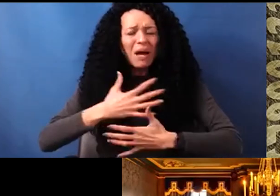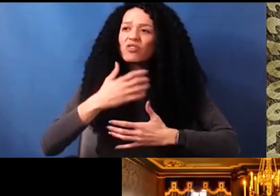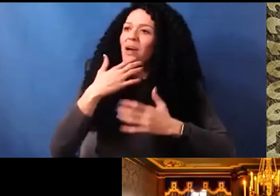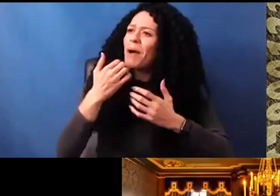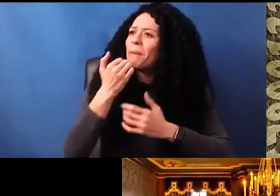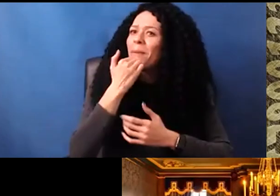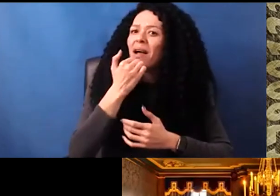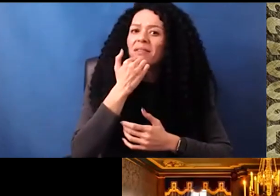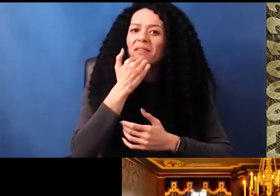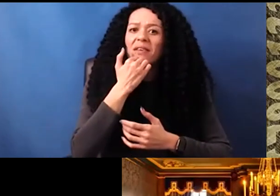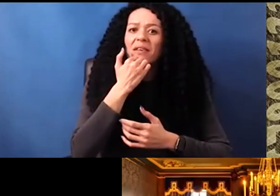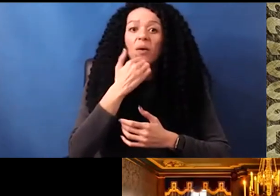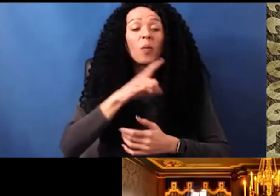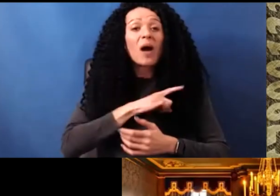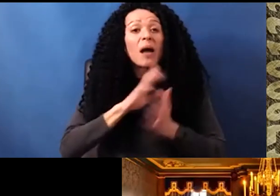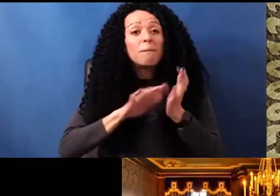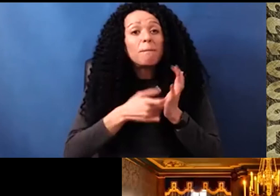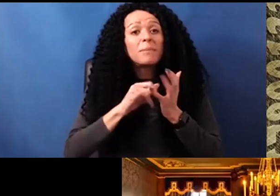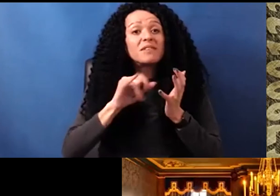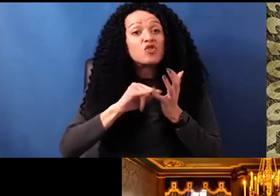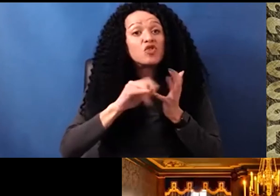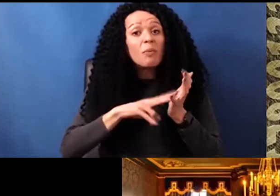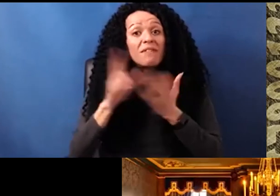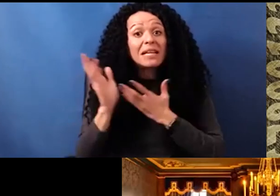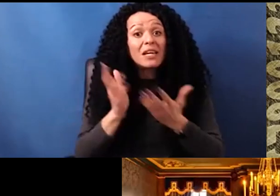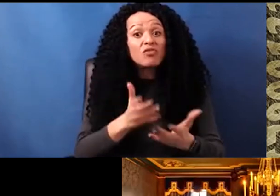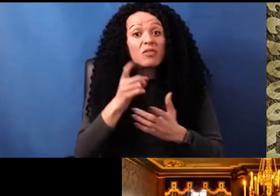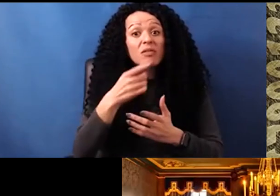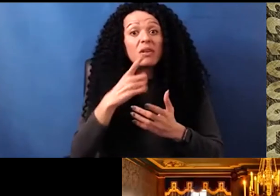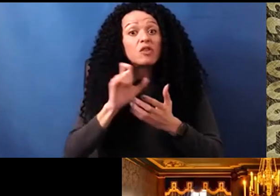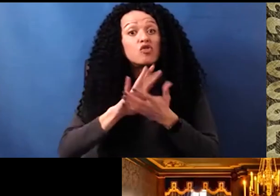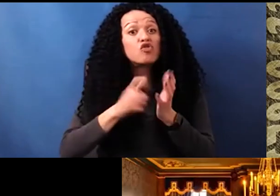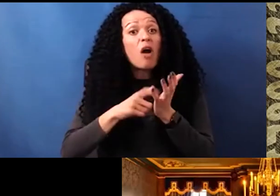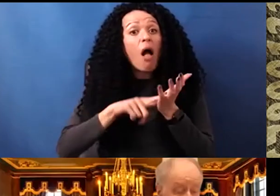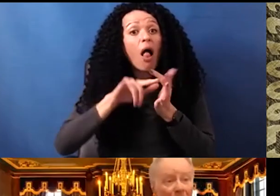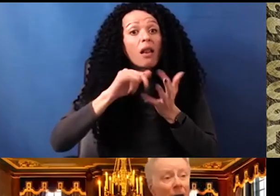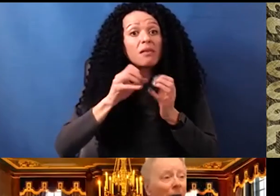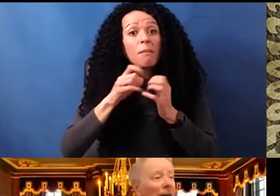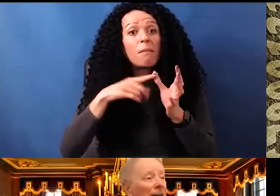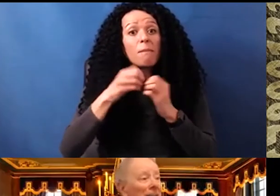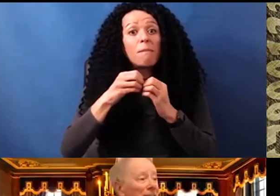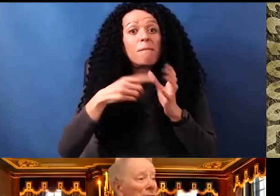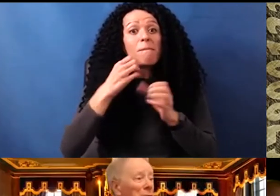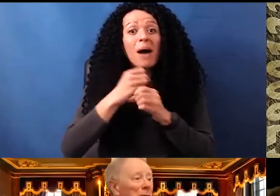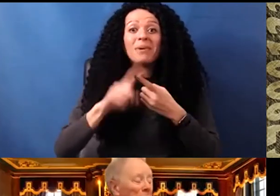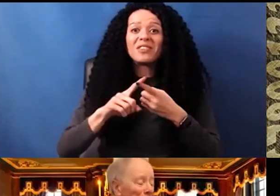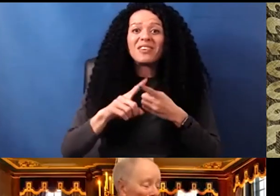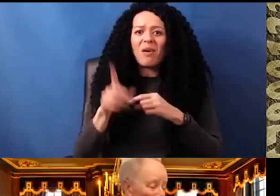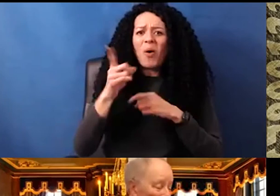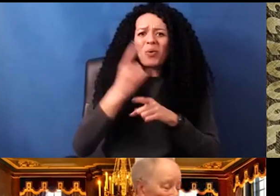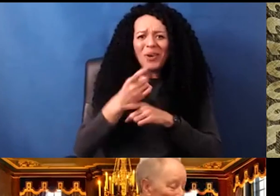maths after Mrs. Somerville introduced her to Charles Babbage. Ah, talk of the